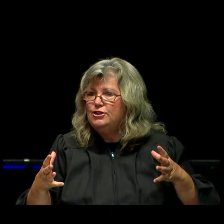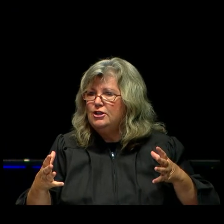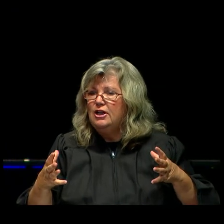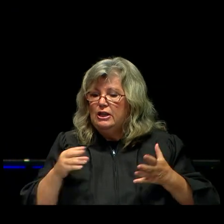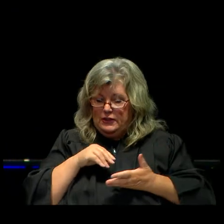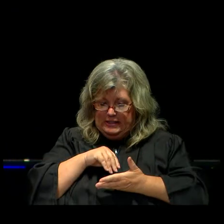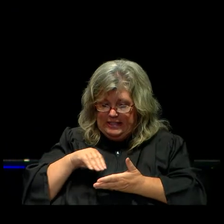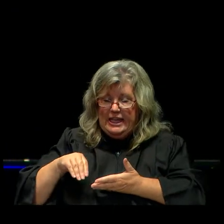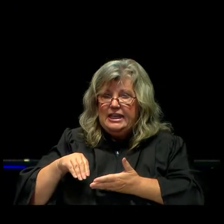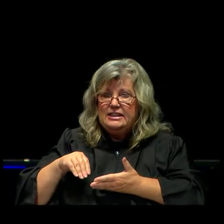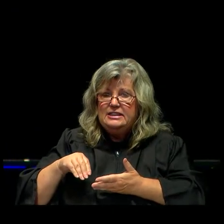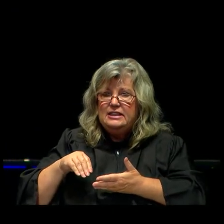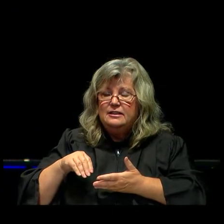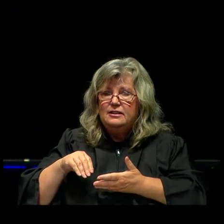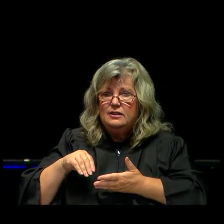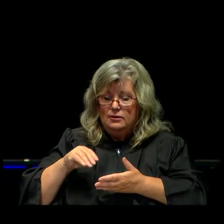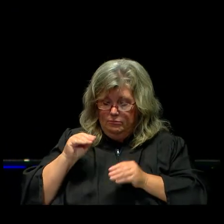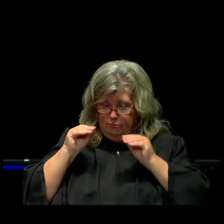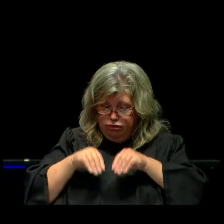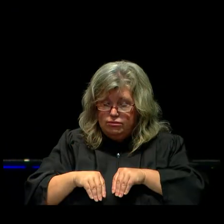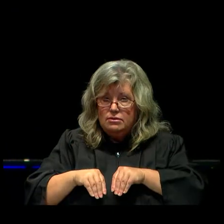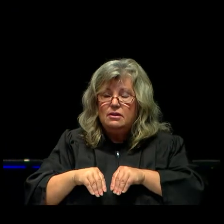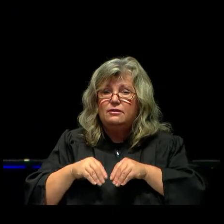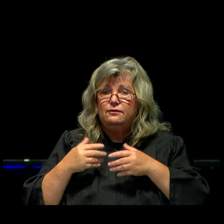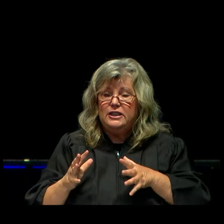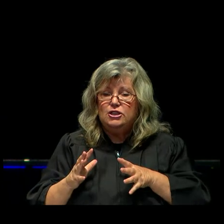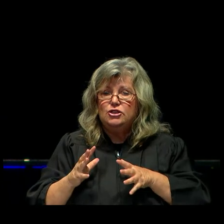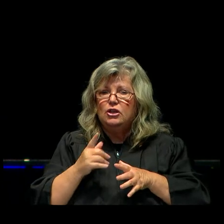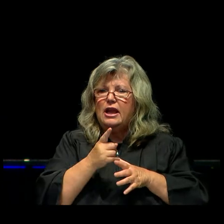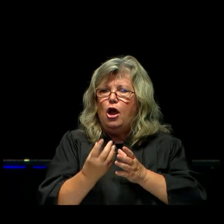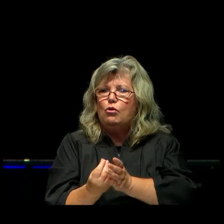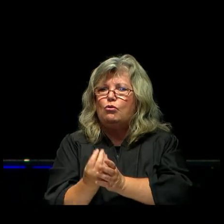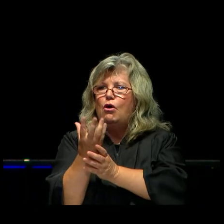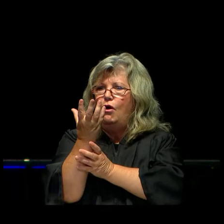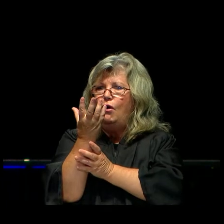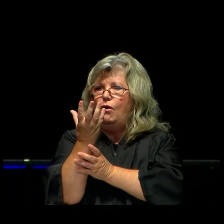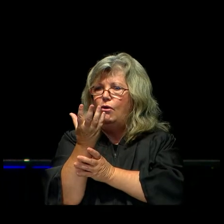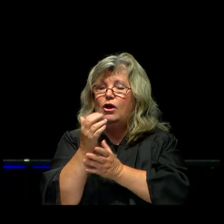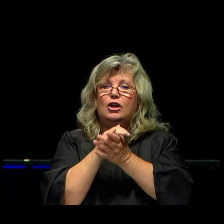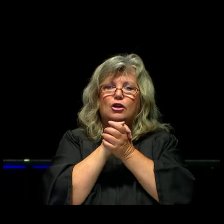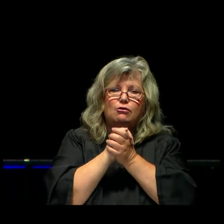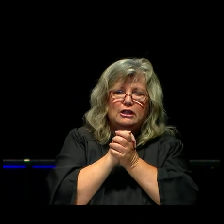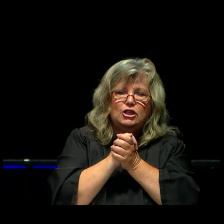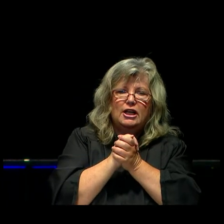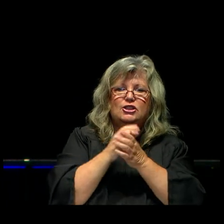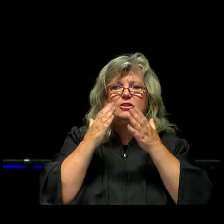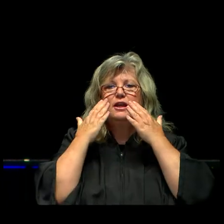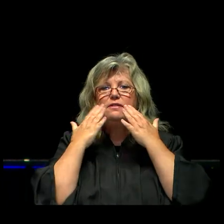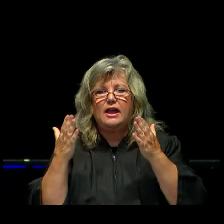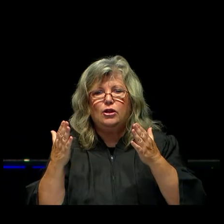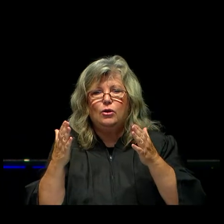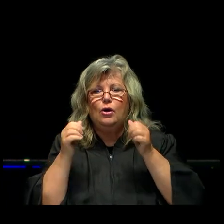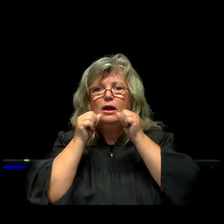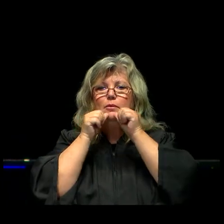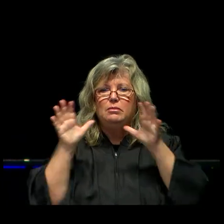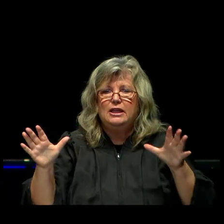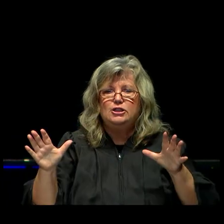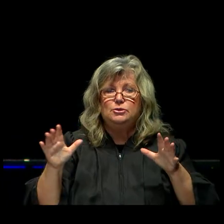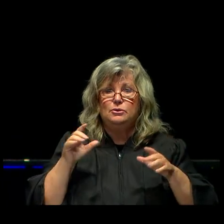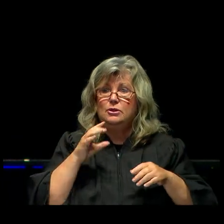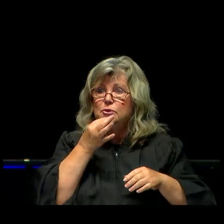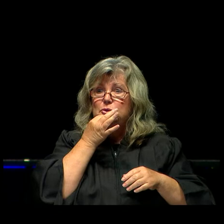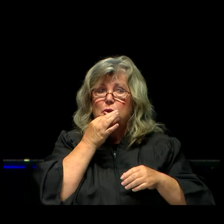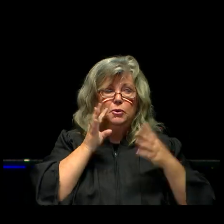seeds, grow. So congratulations, thank you, bless you. And I'll see you on the stage in a few